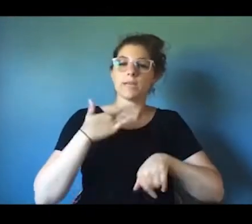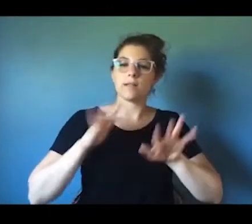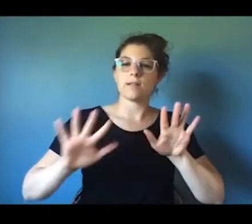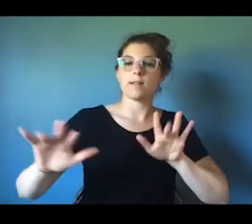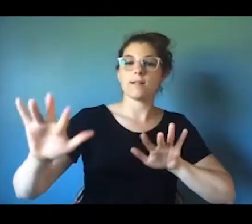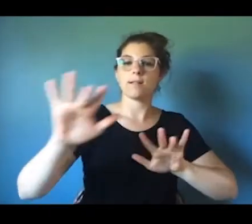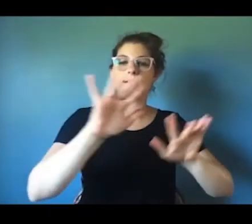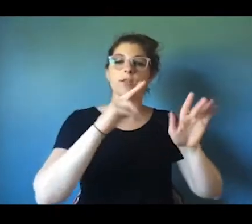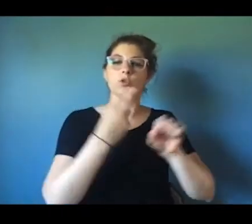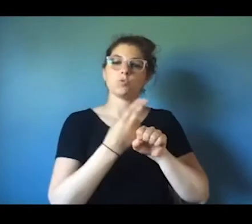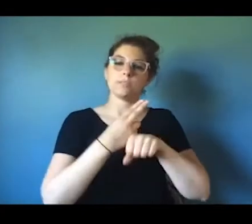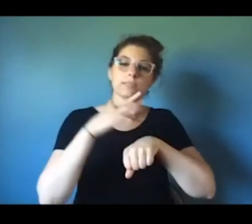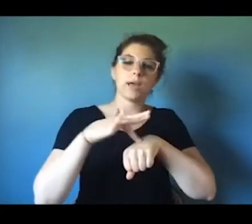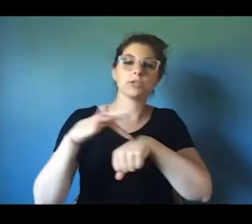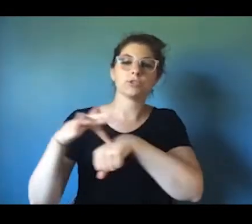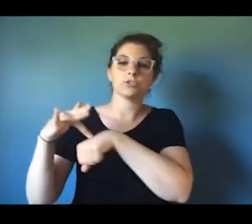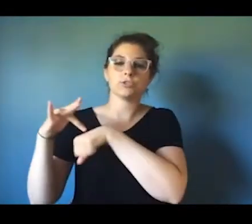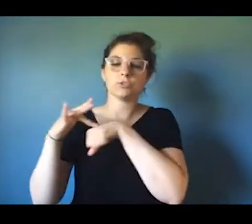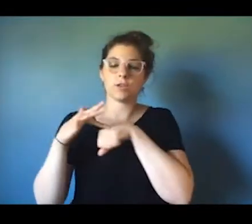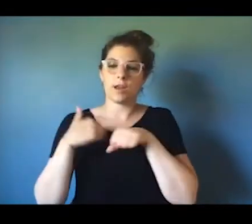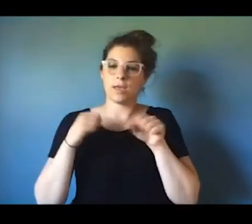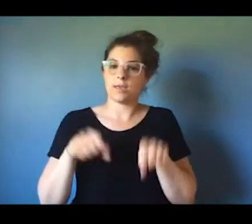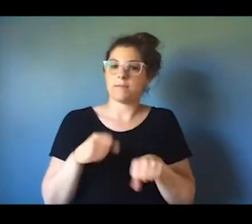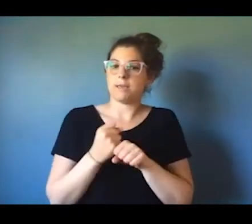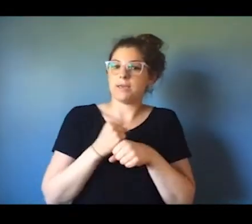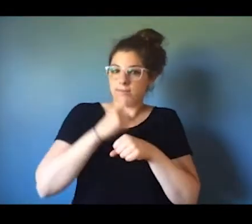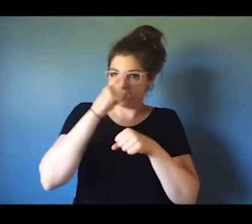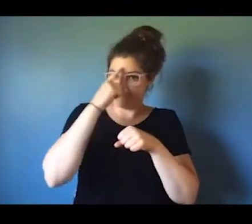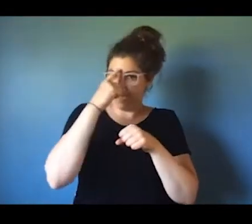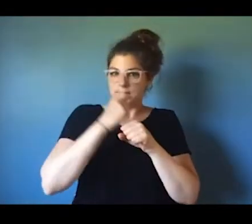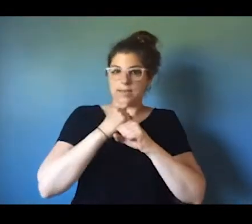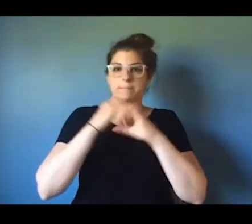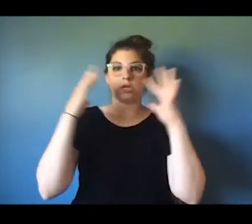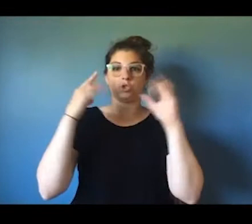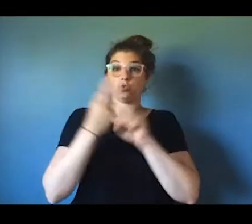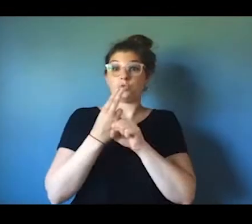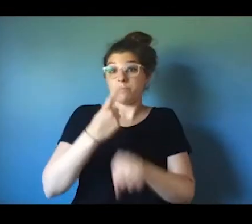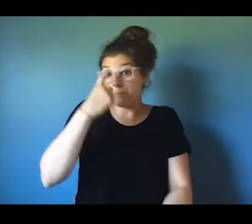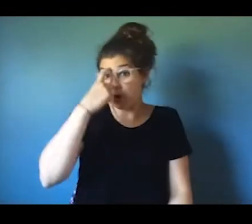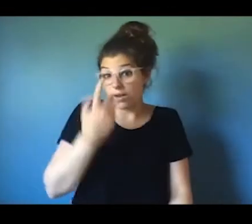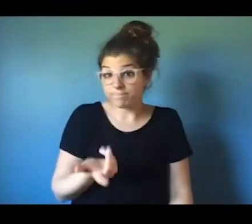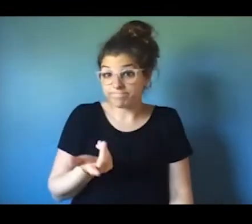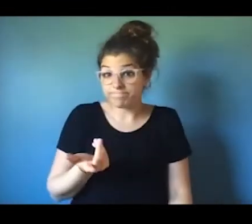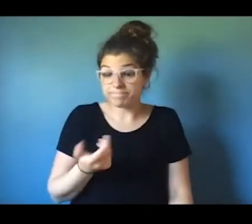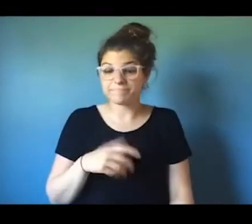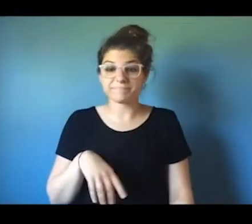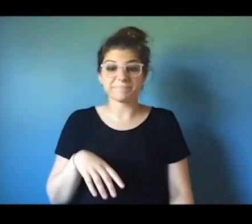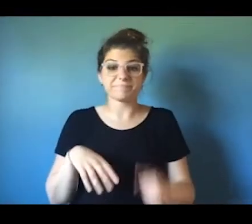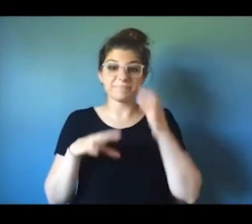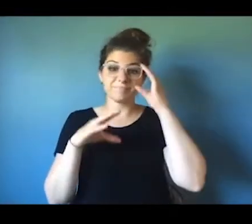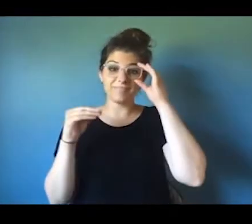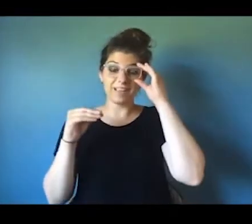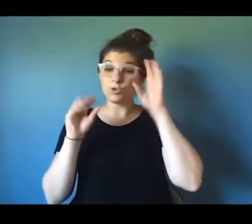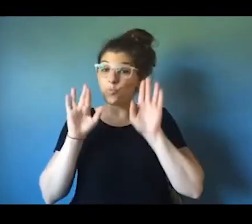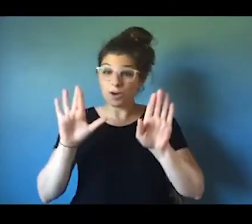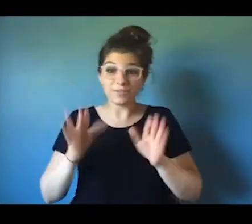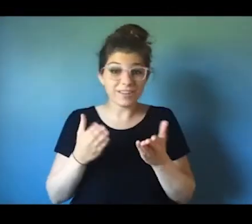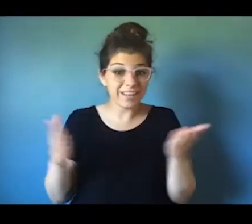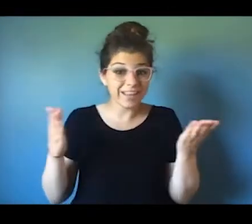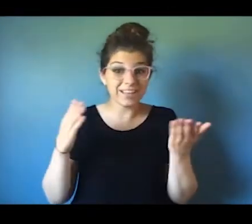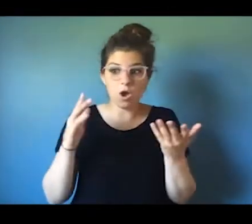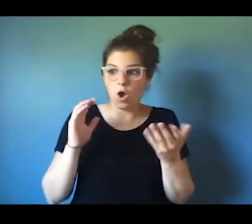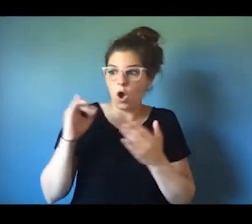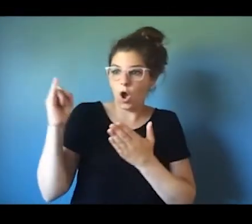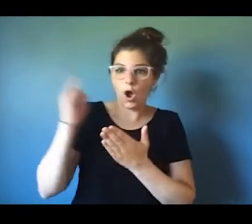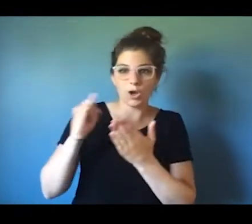working on my painting, I can touch and feel where I am by using my sense of touch, and I can make an image in my mind by using my